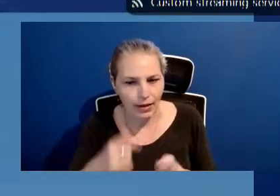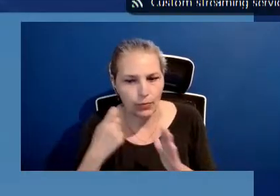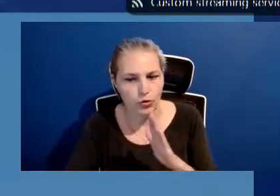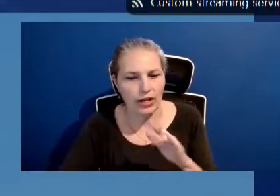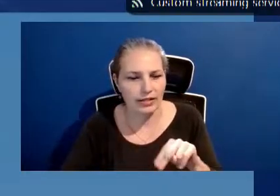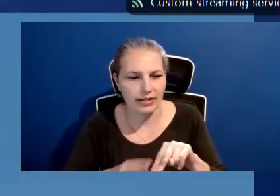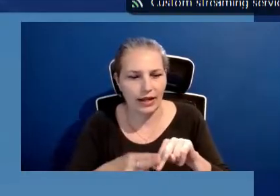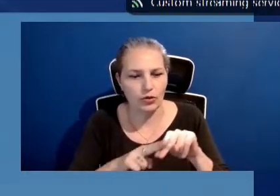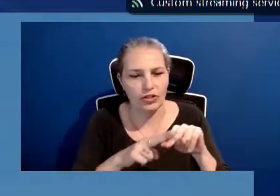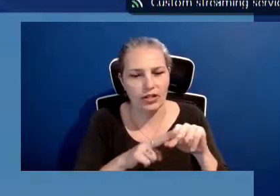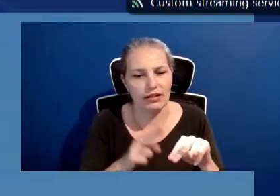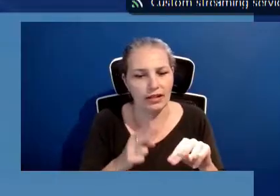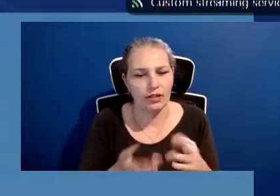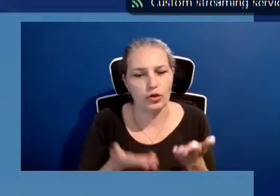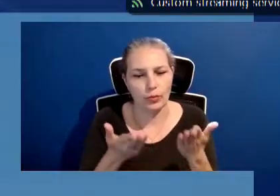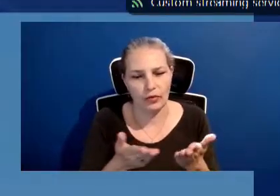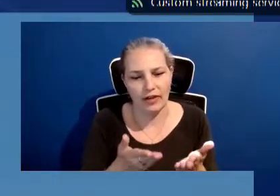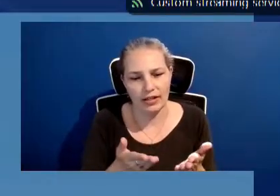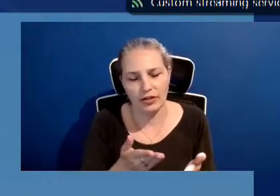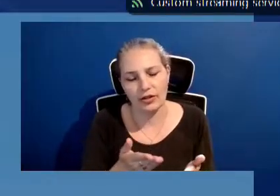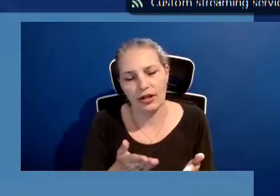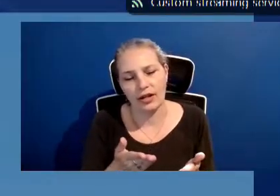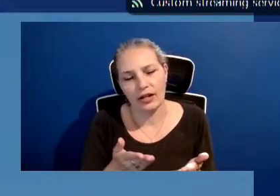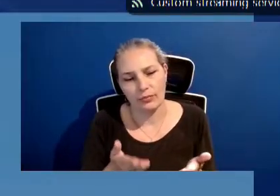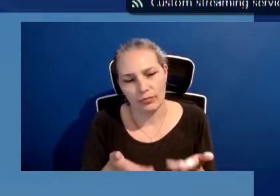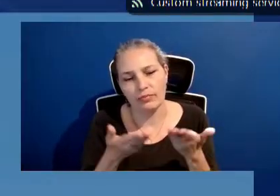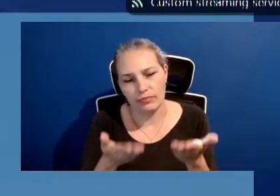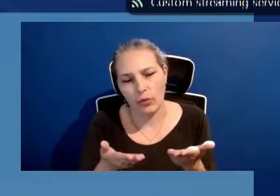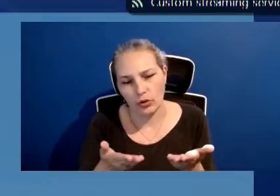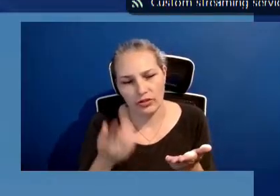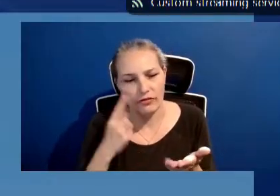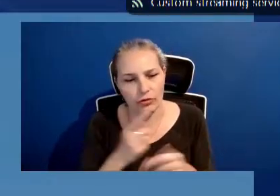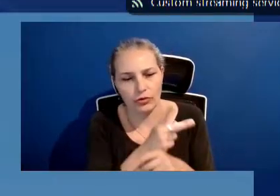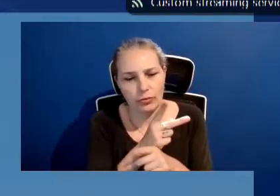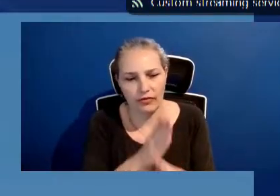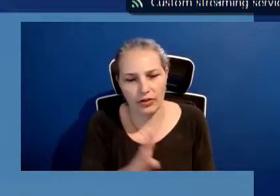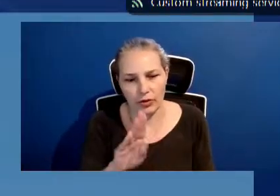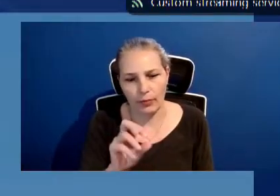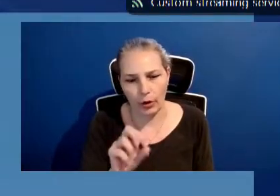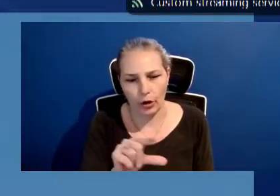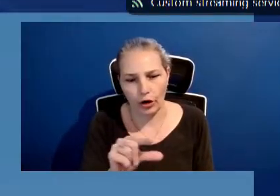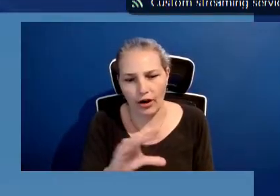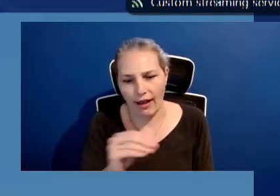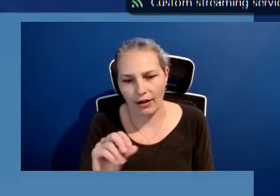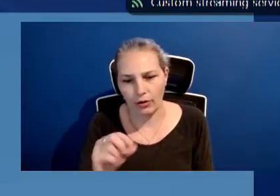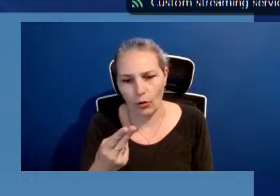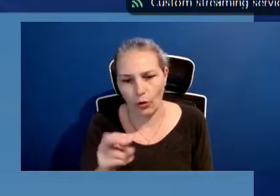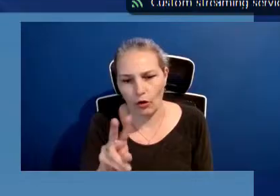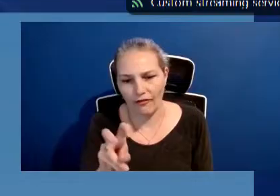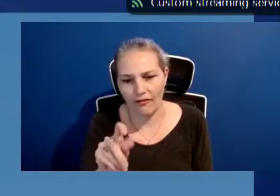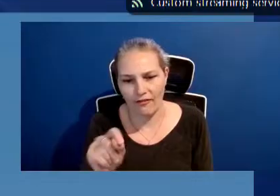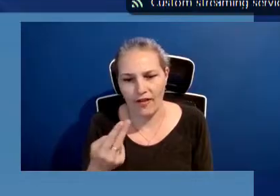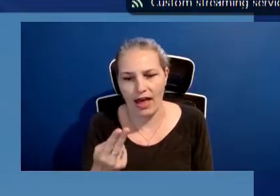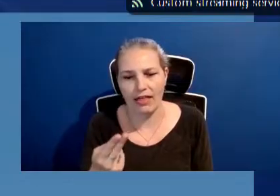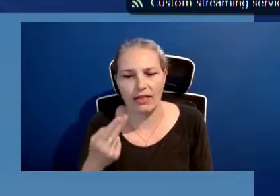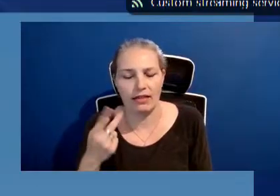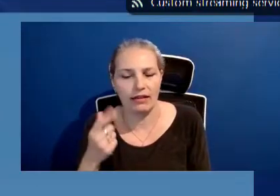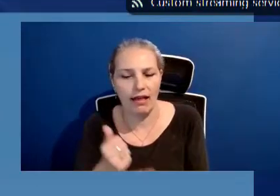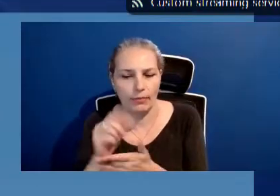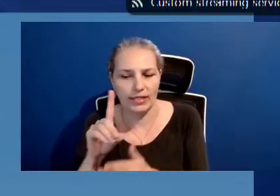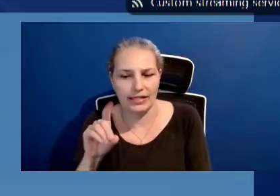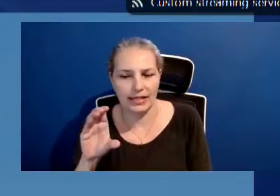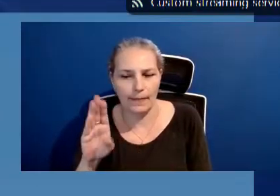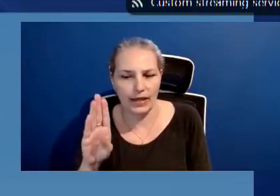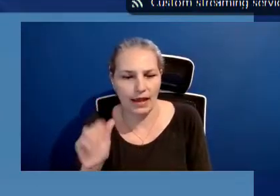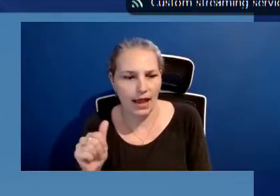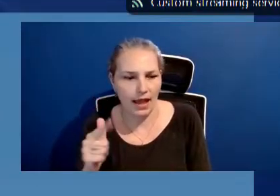through citations and administering fines for violation and non-compliance with investigations. There'll be more details